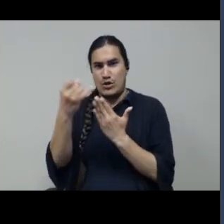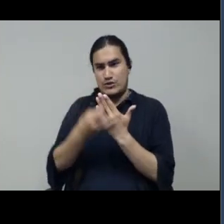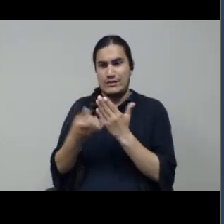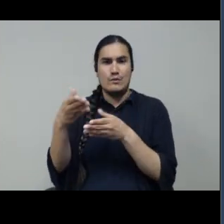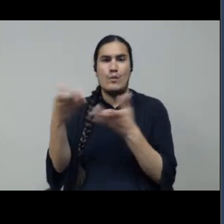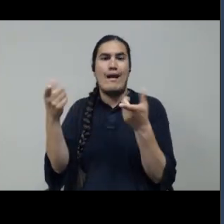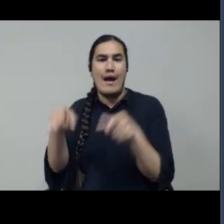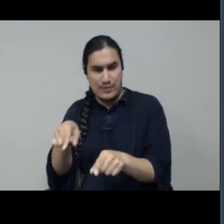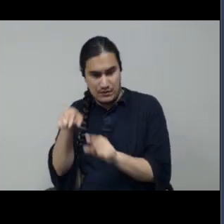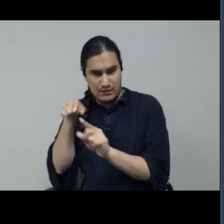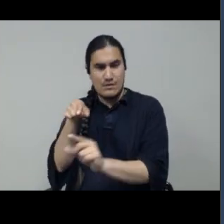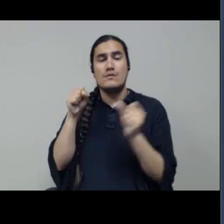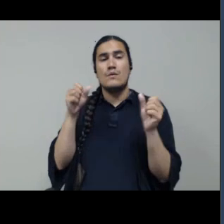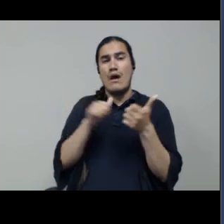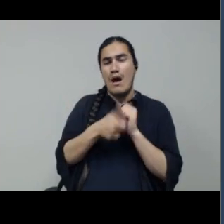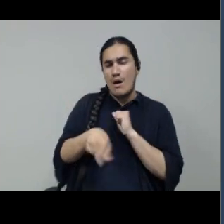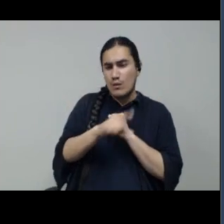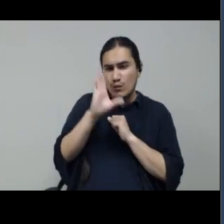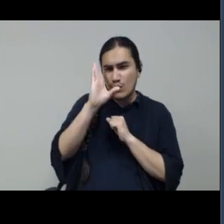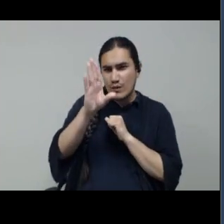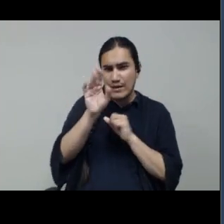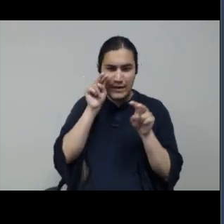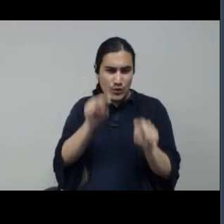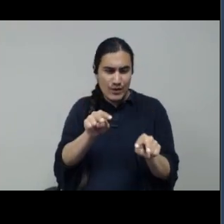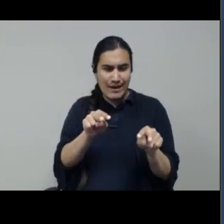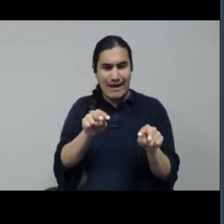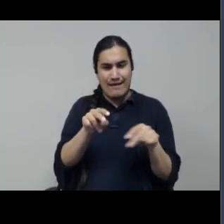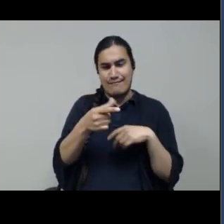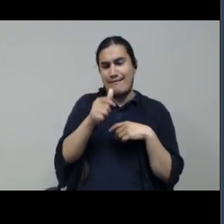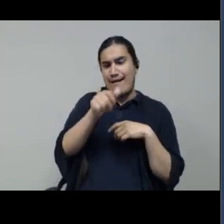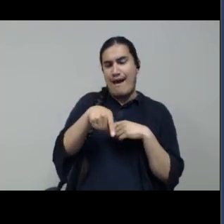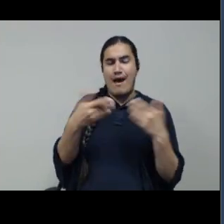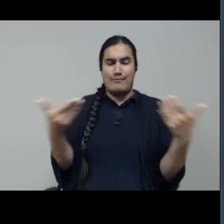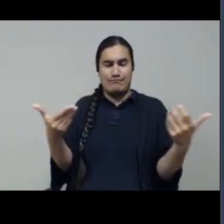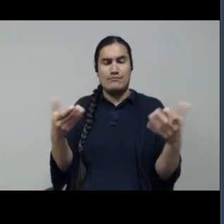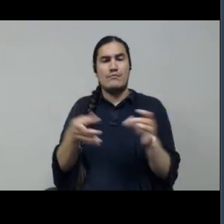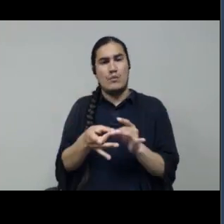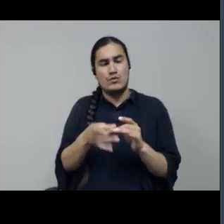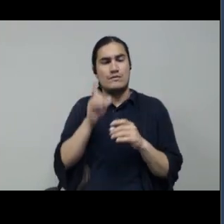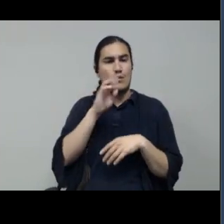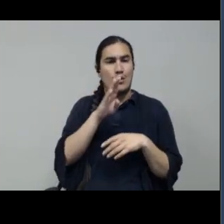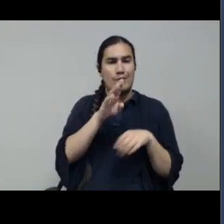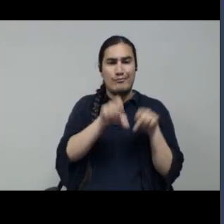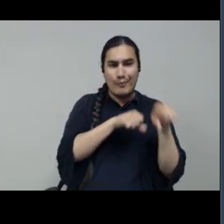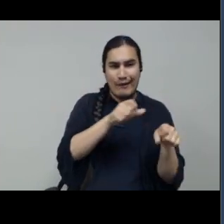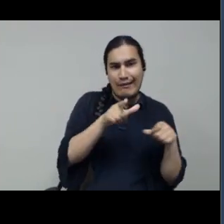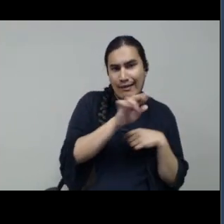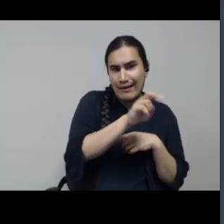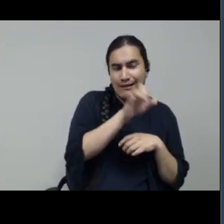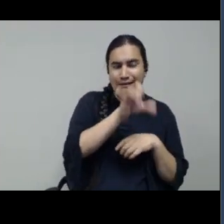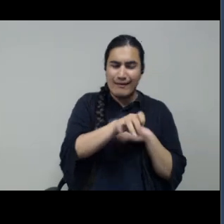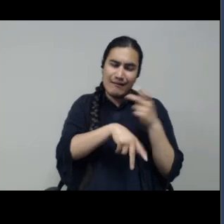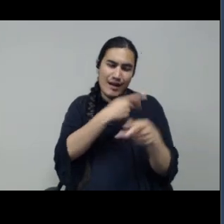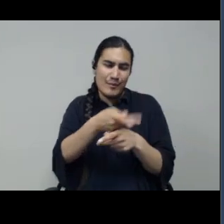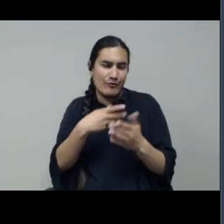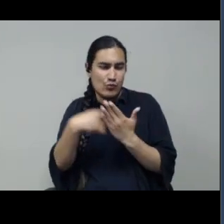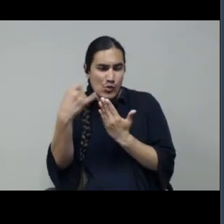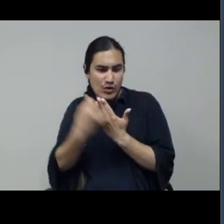are you going to be looking at gap closures for bike lanes or things that are going to be those projects that actually